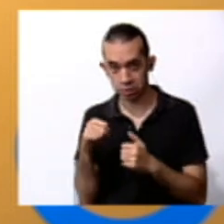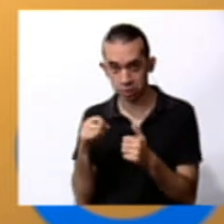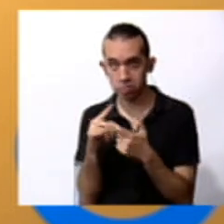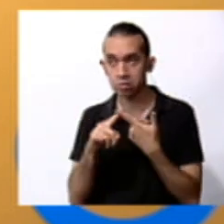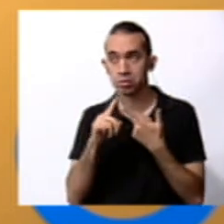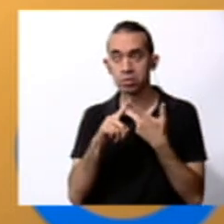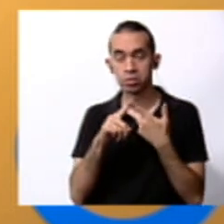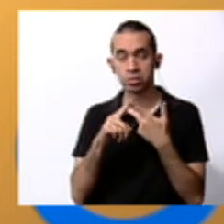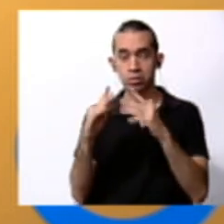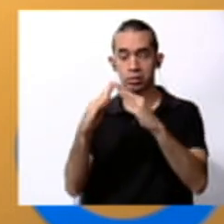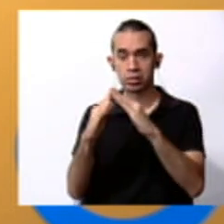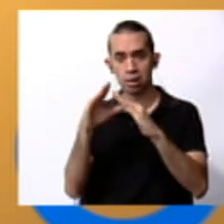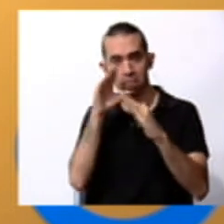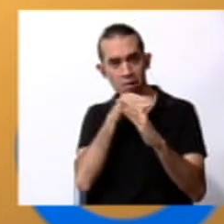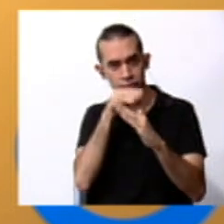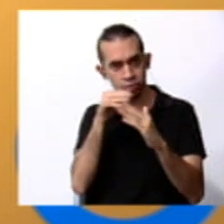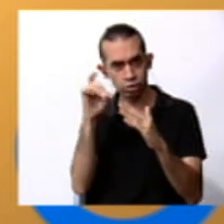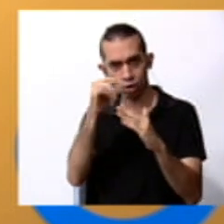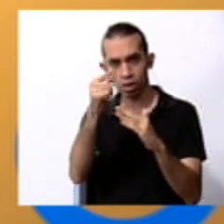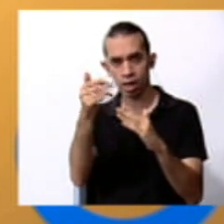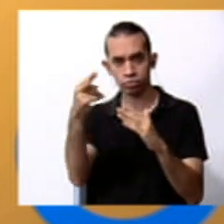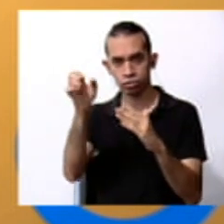In a doghouse?